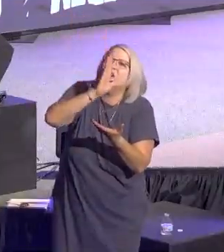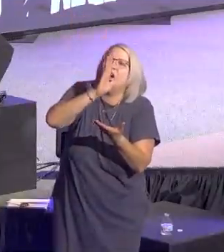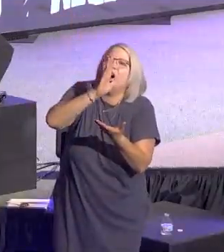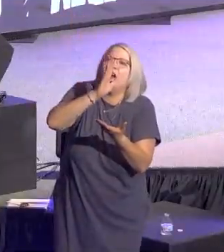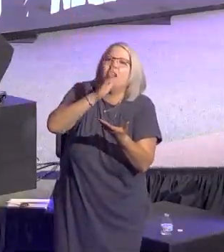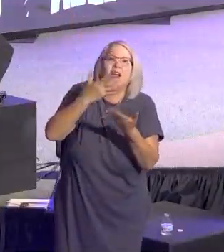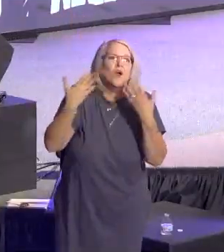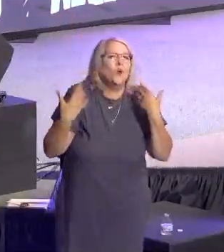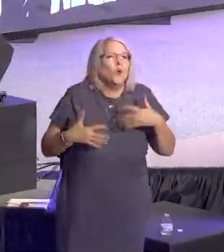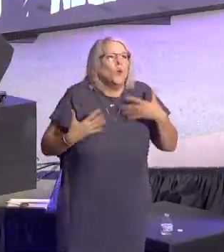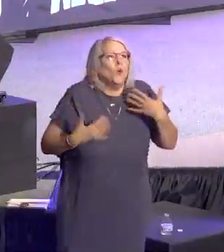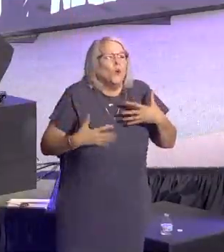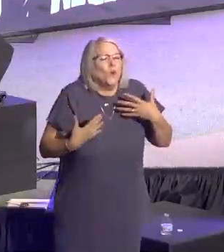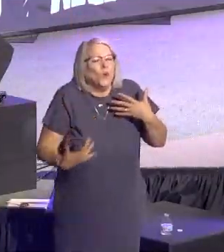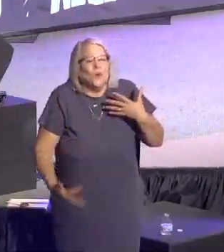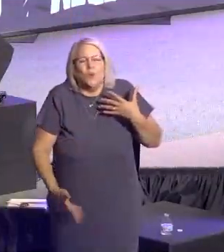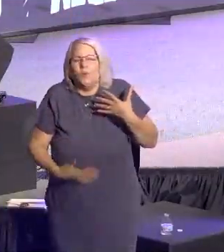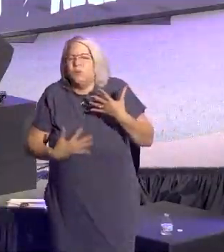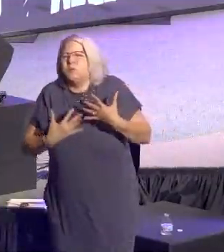and